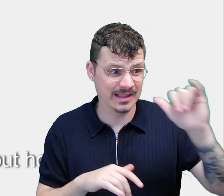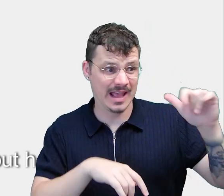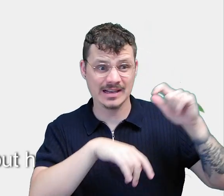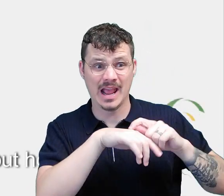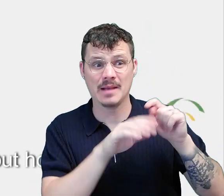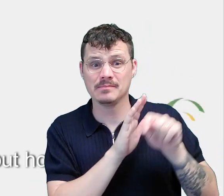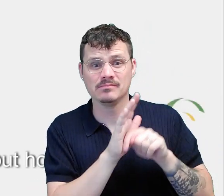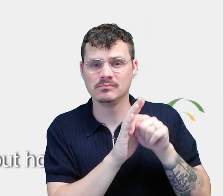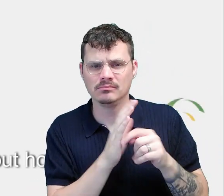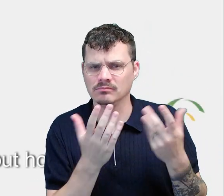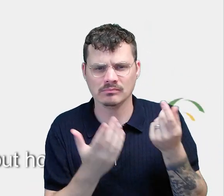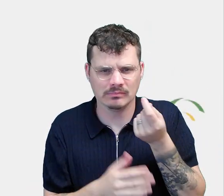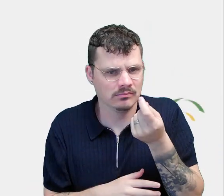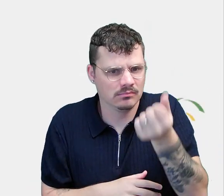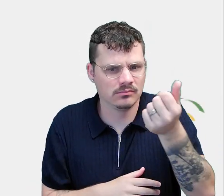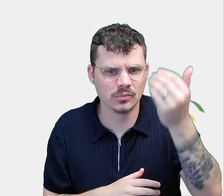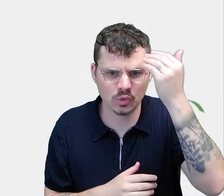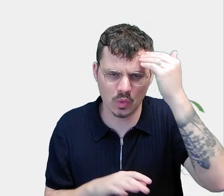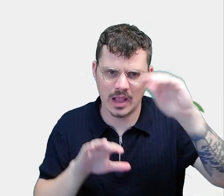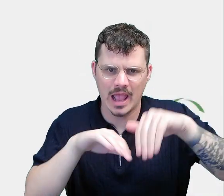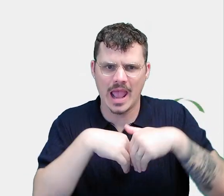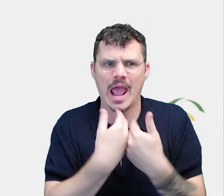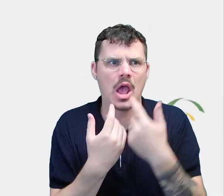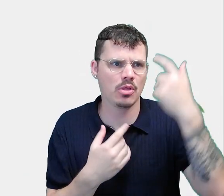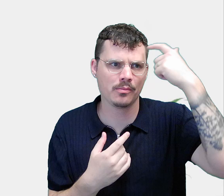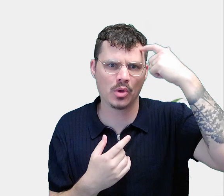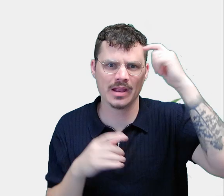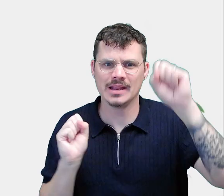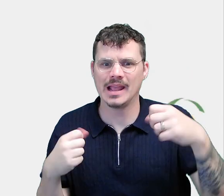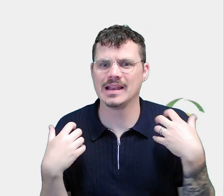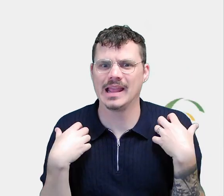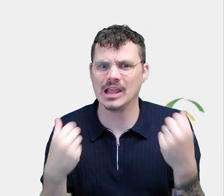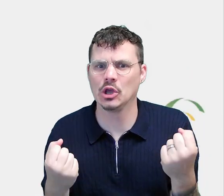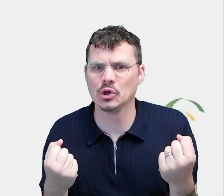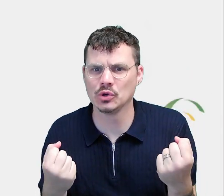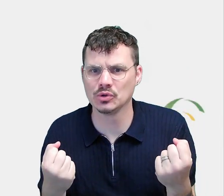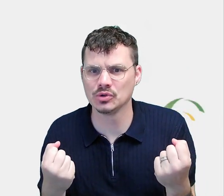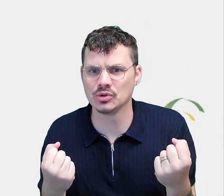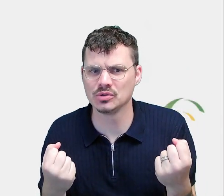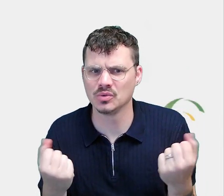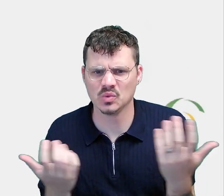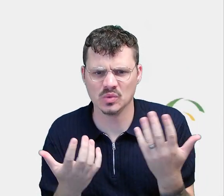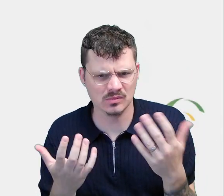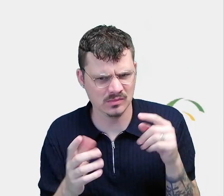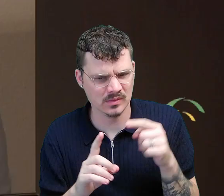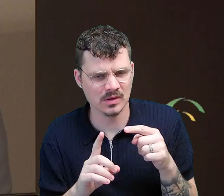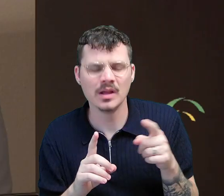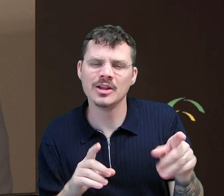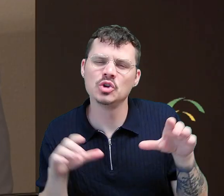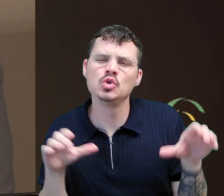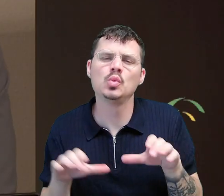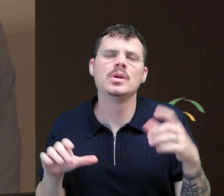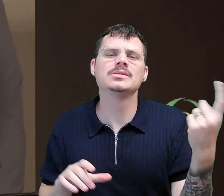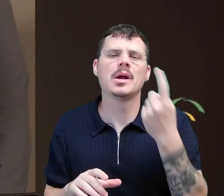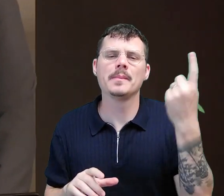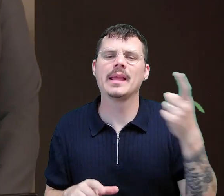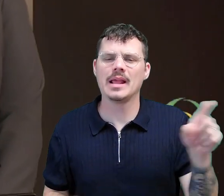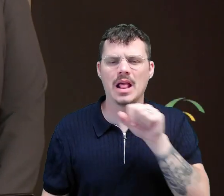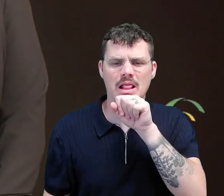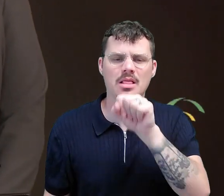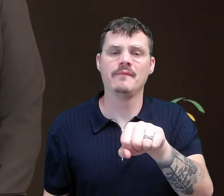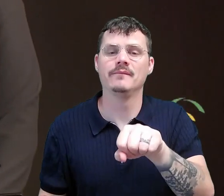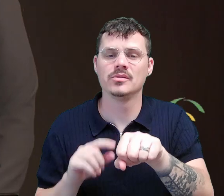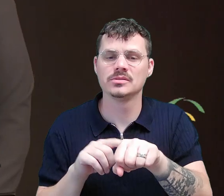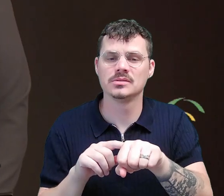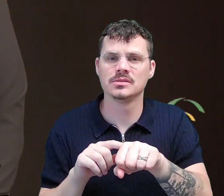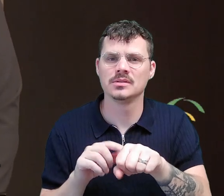was known about how brains heal? Right? Doing something he loves. And that